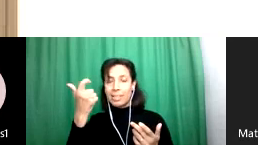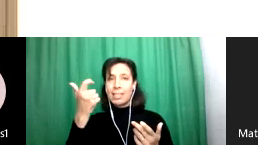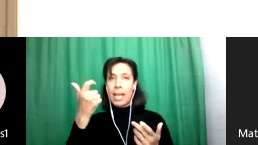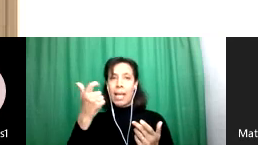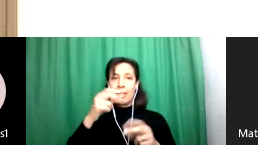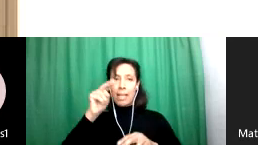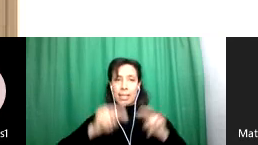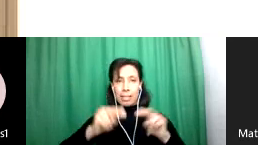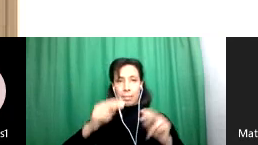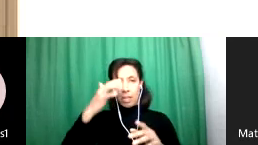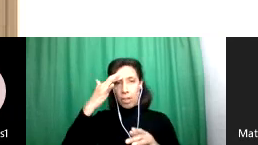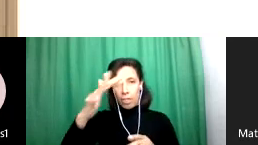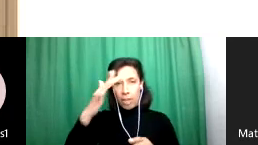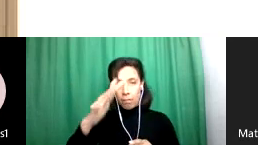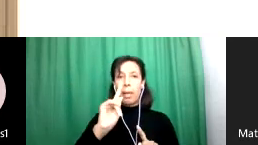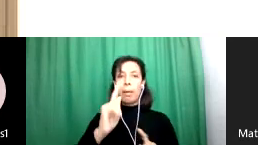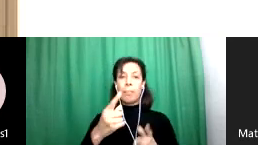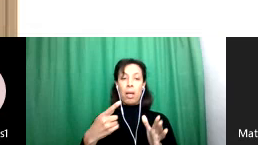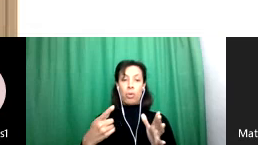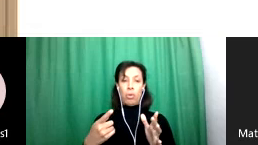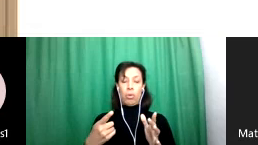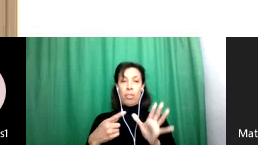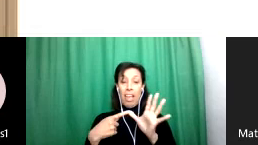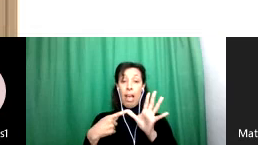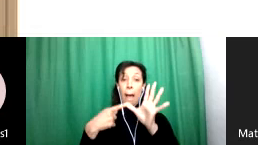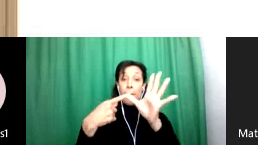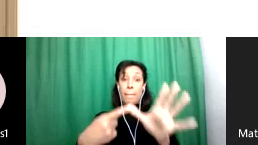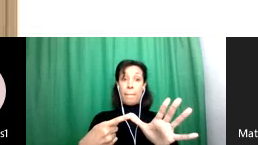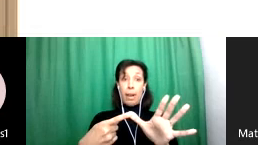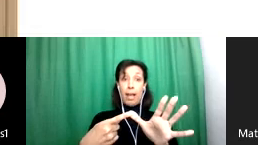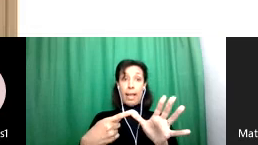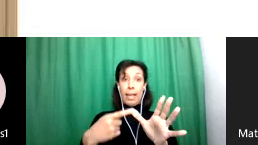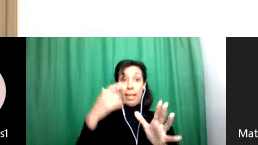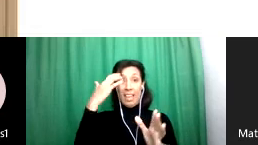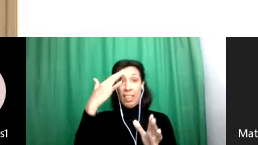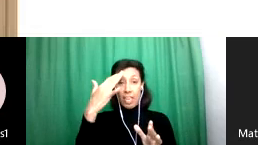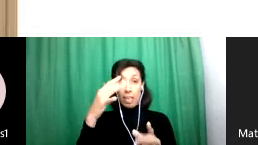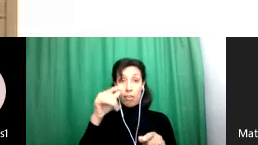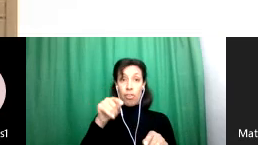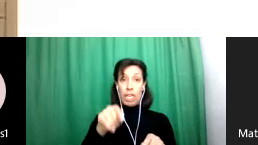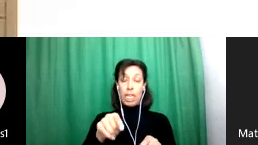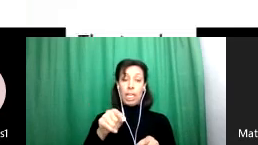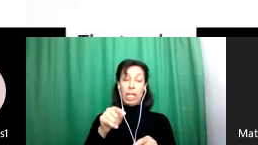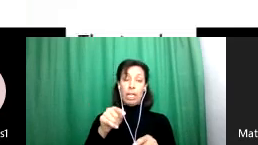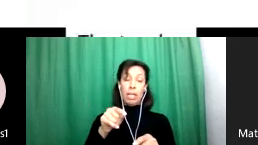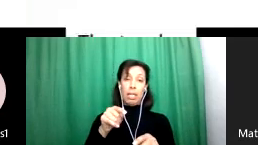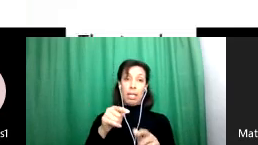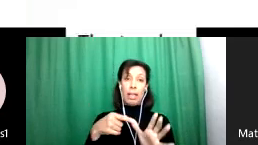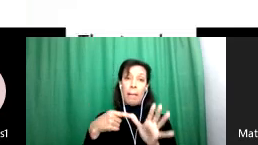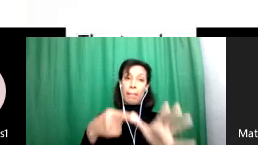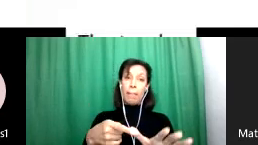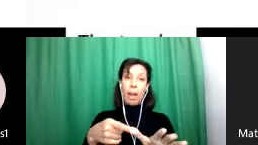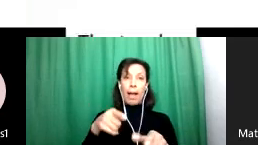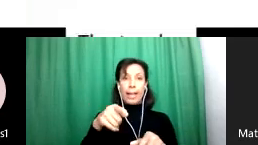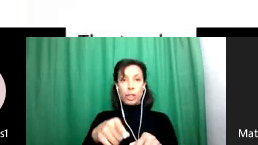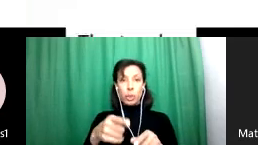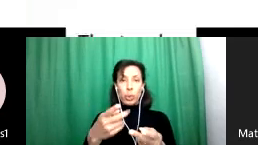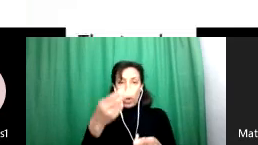applying this theory to their evaluation of the teacher's work in this